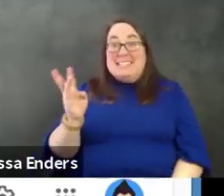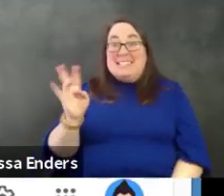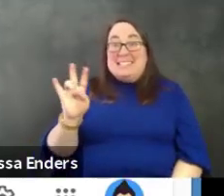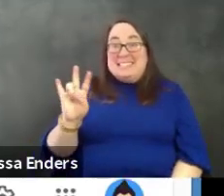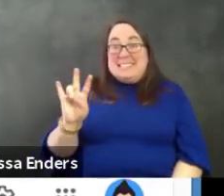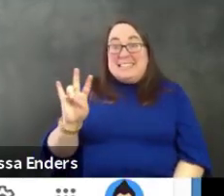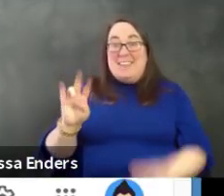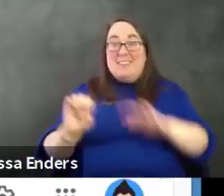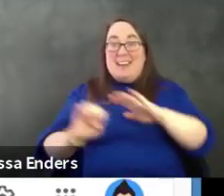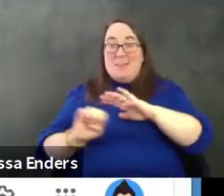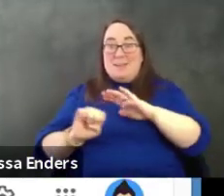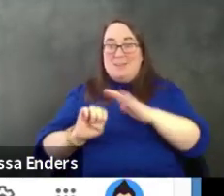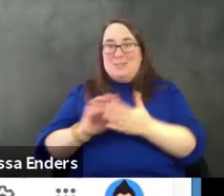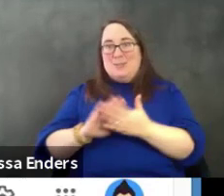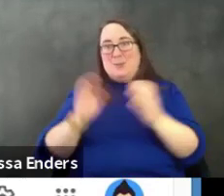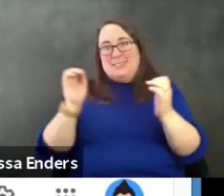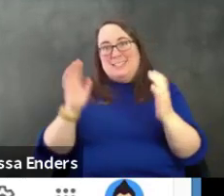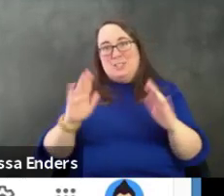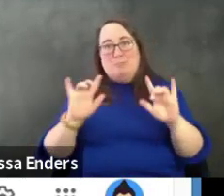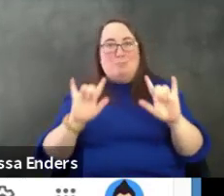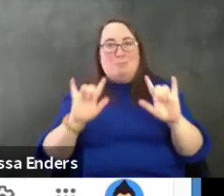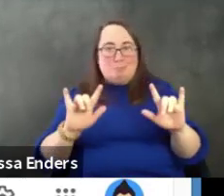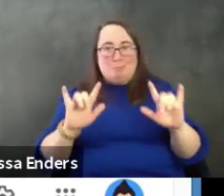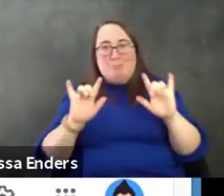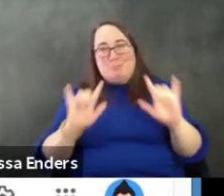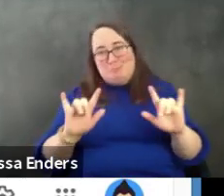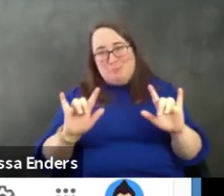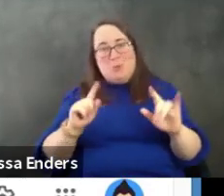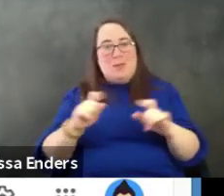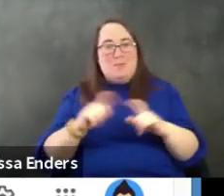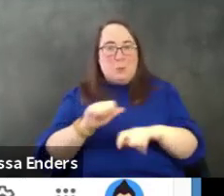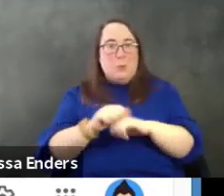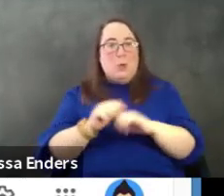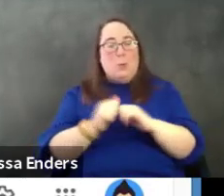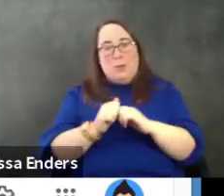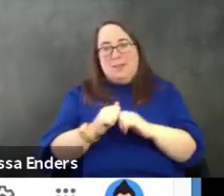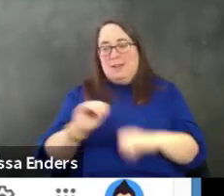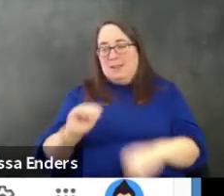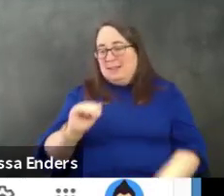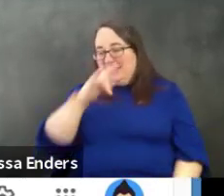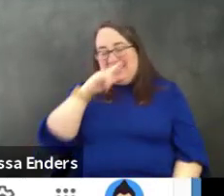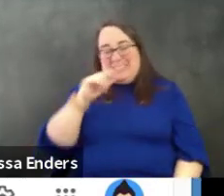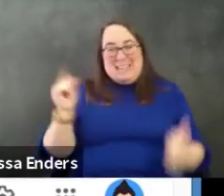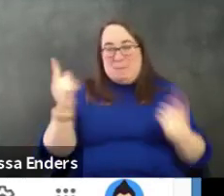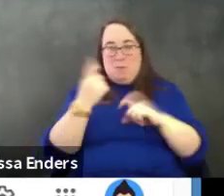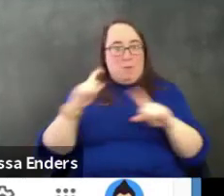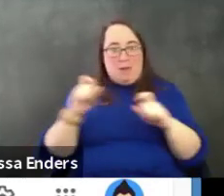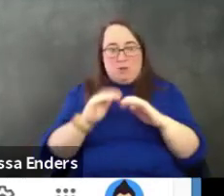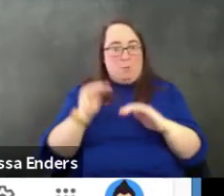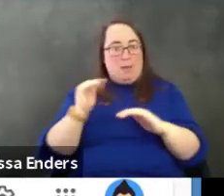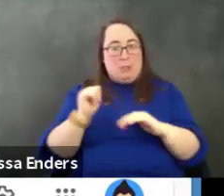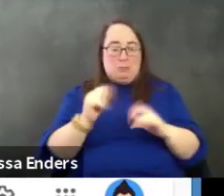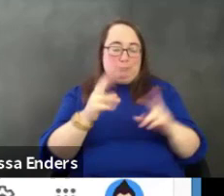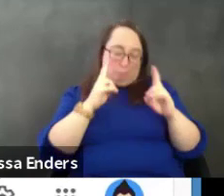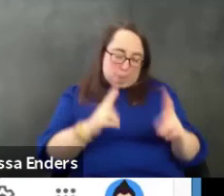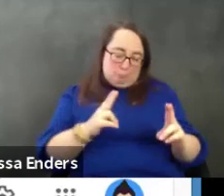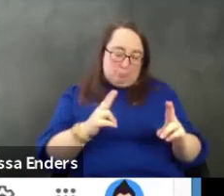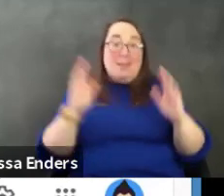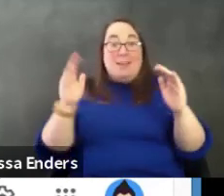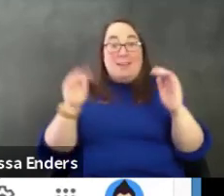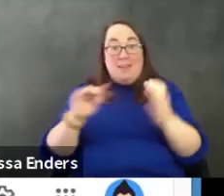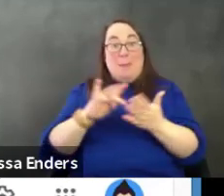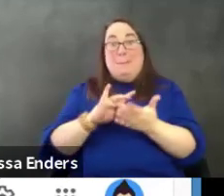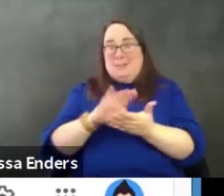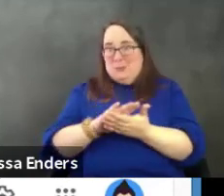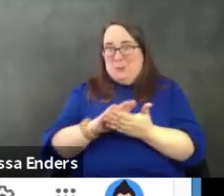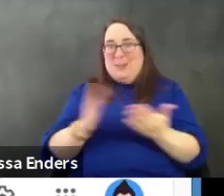teachers. You guys are awesome. I love you, elementary school teachers. You have to work with the little ones. They scurry around too much. My hat's off to you. And middle school is in the house as well.